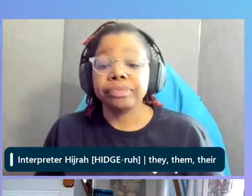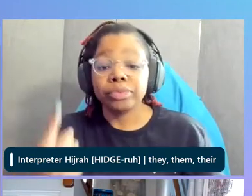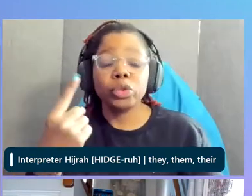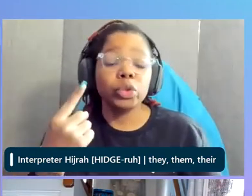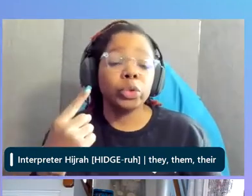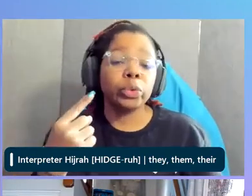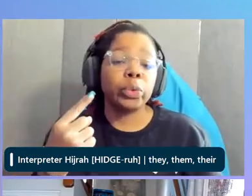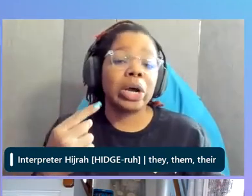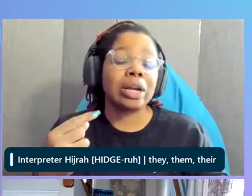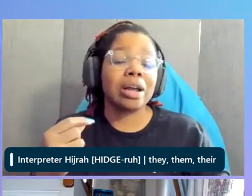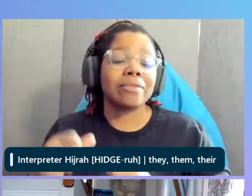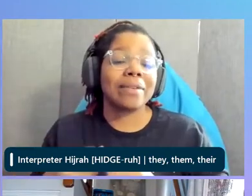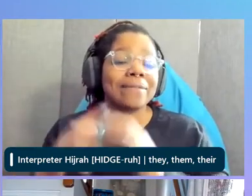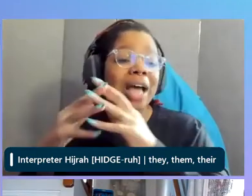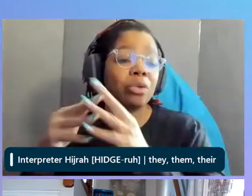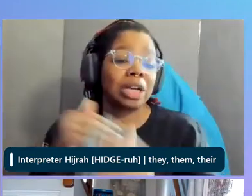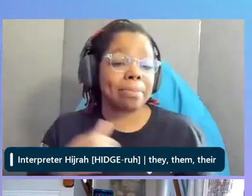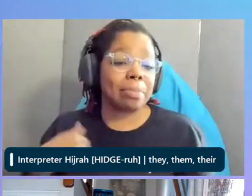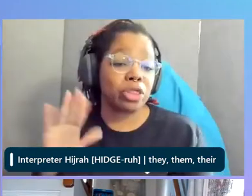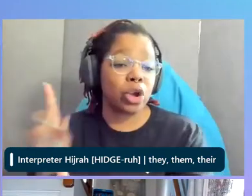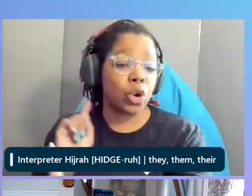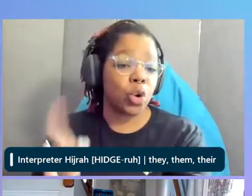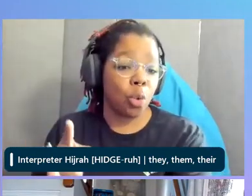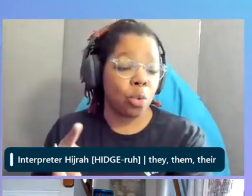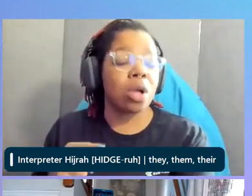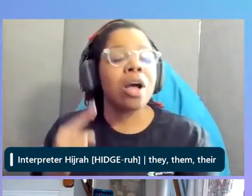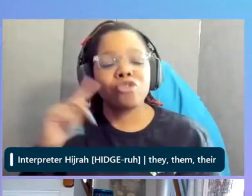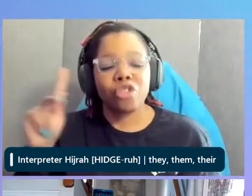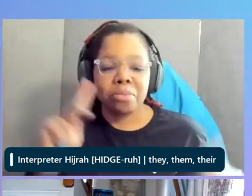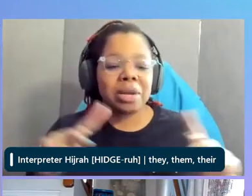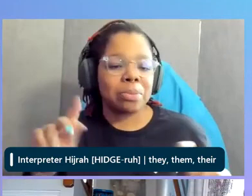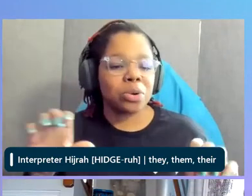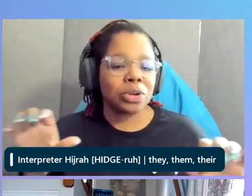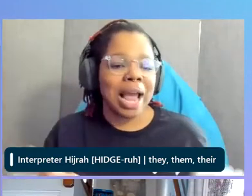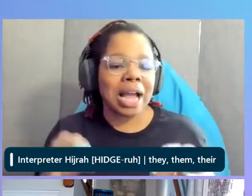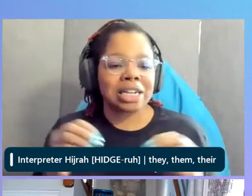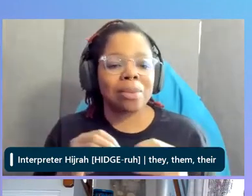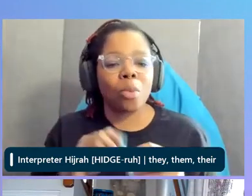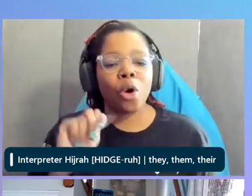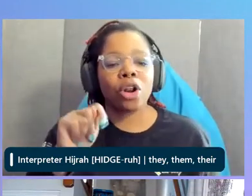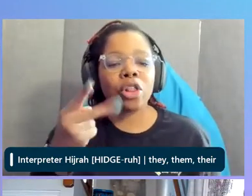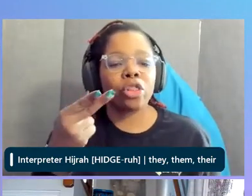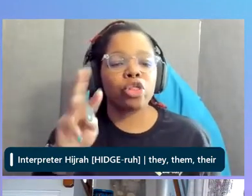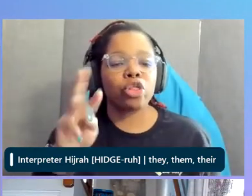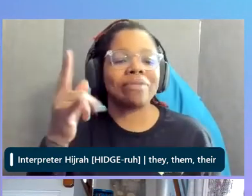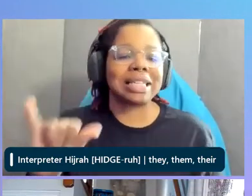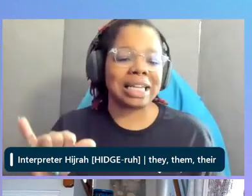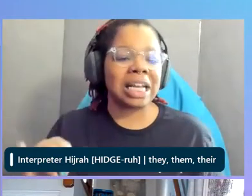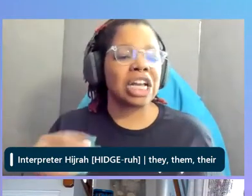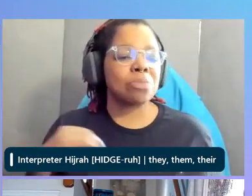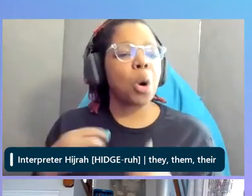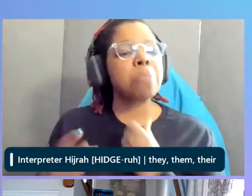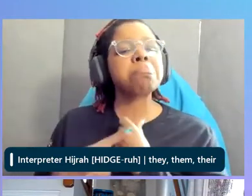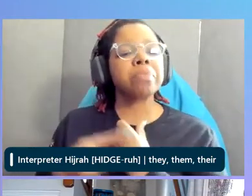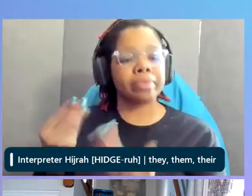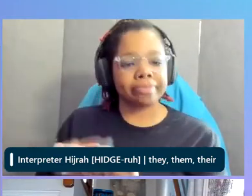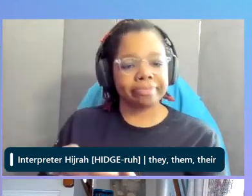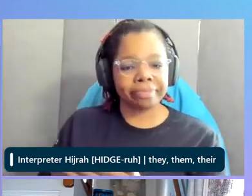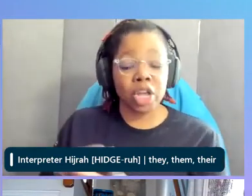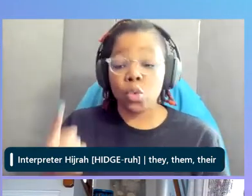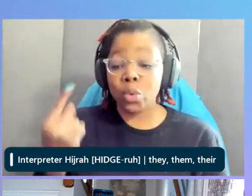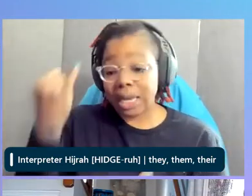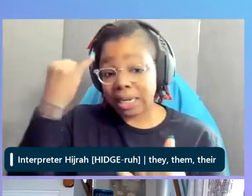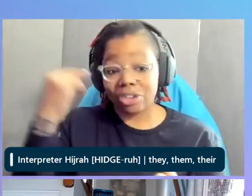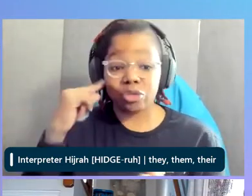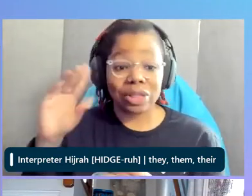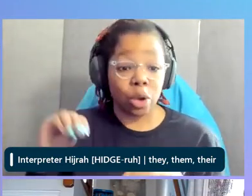founding members' goals was for people to act more thrifty, right? To spend their money more wisely. So one of the ideas that came out of that